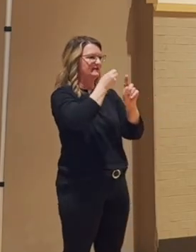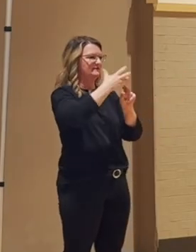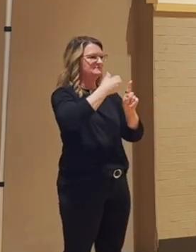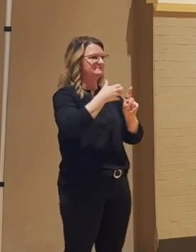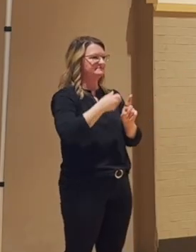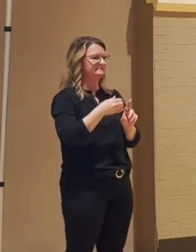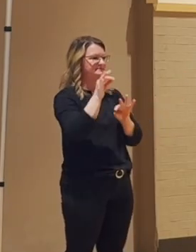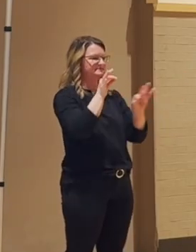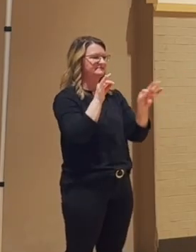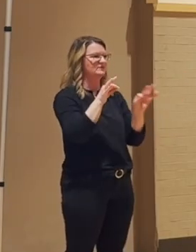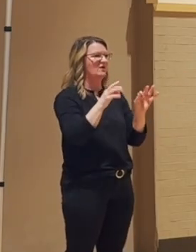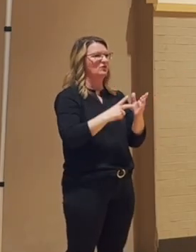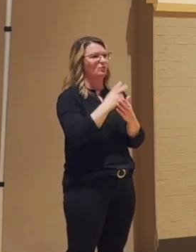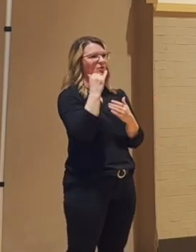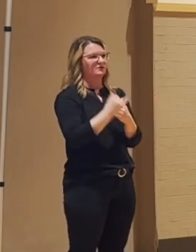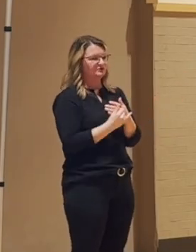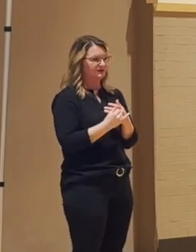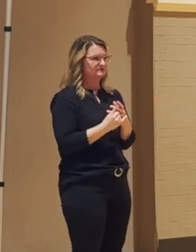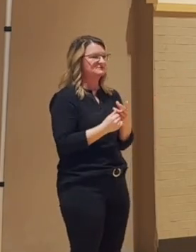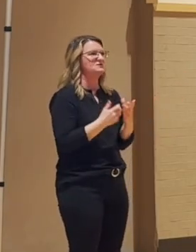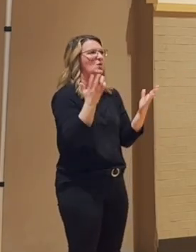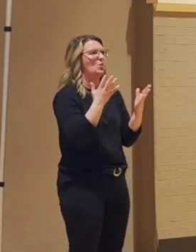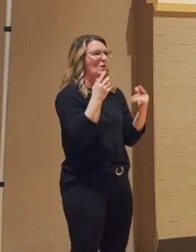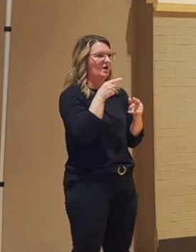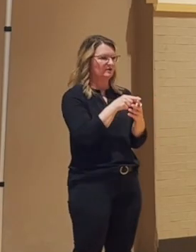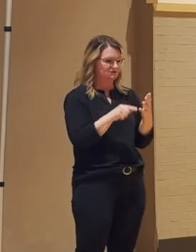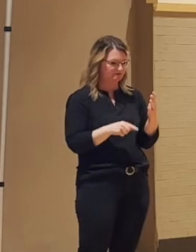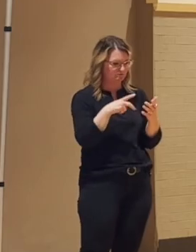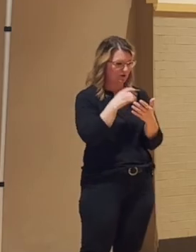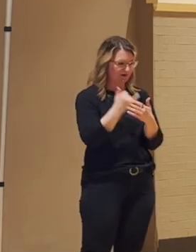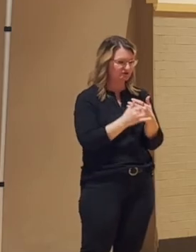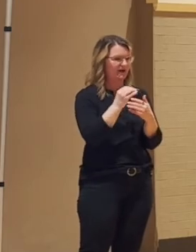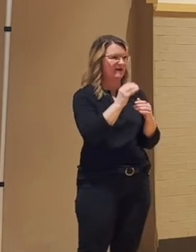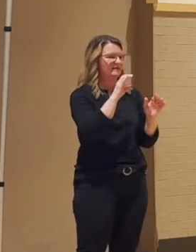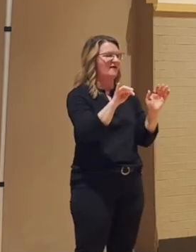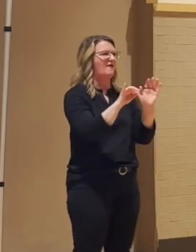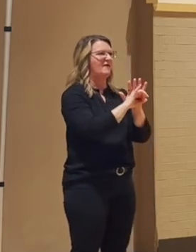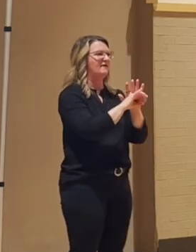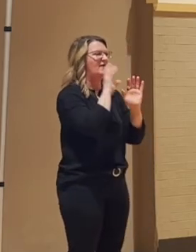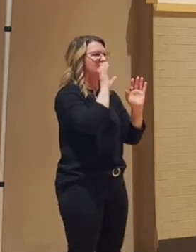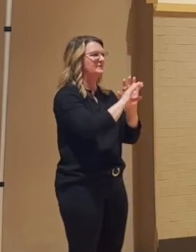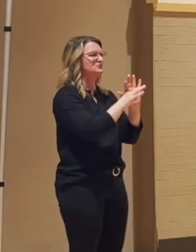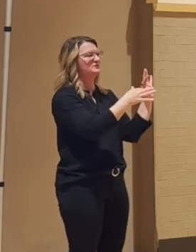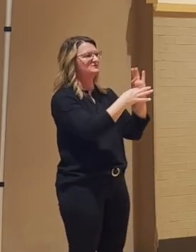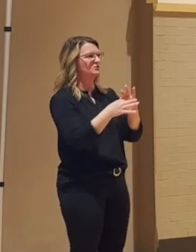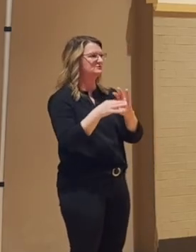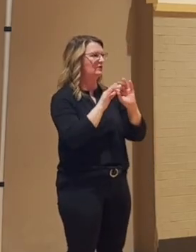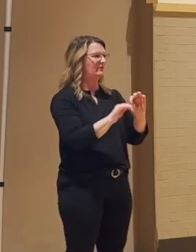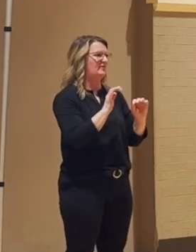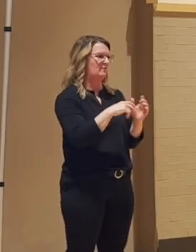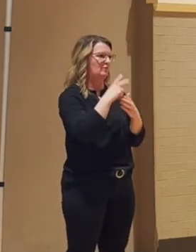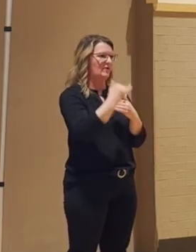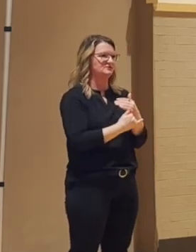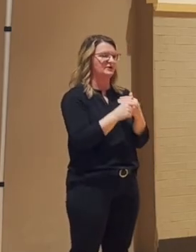you have the projects, what those projects are, and the icon that is associated with that project.